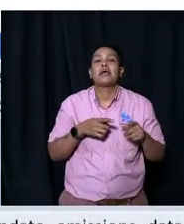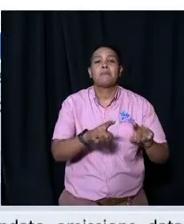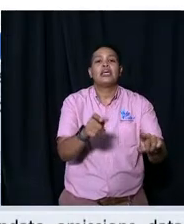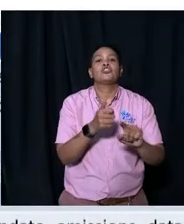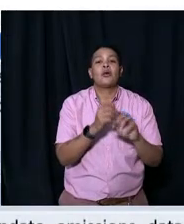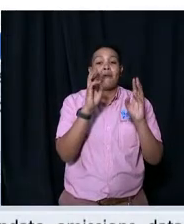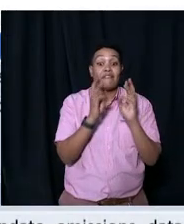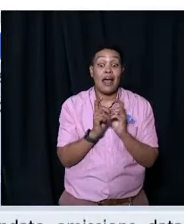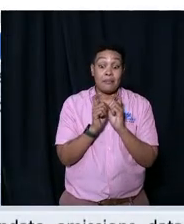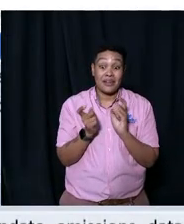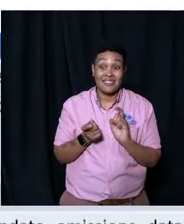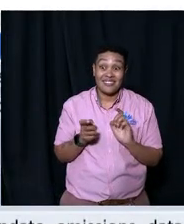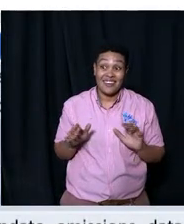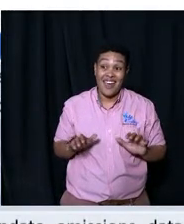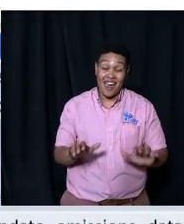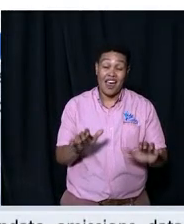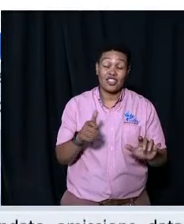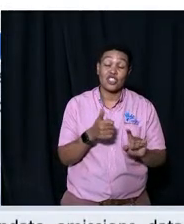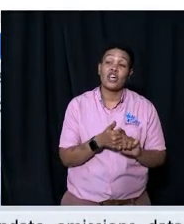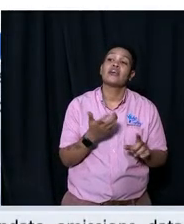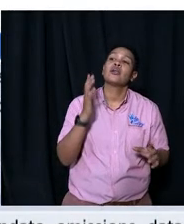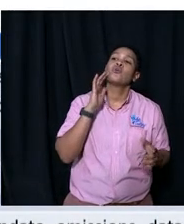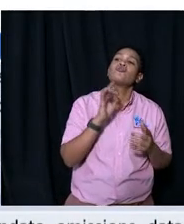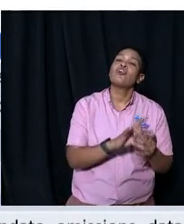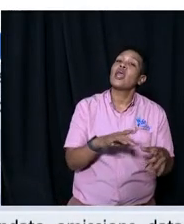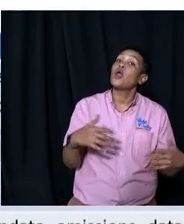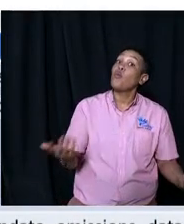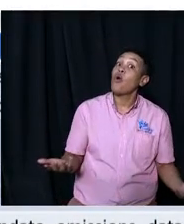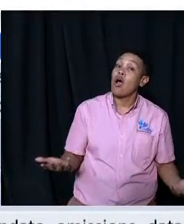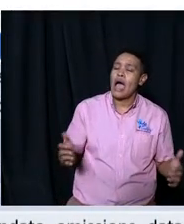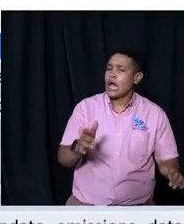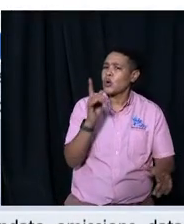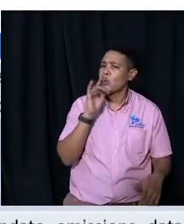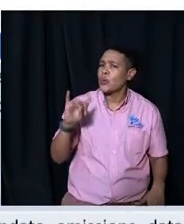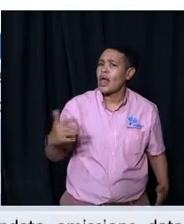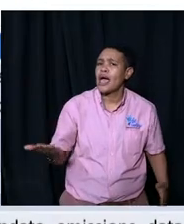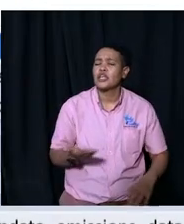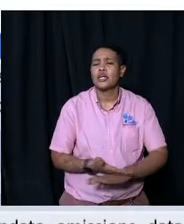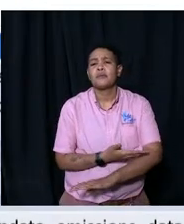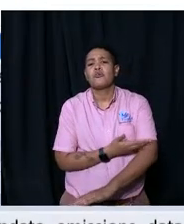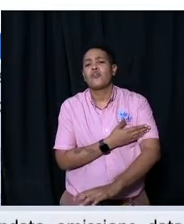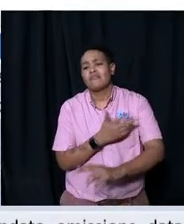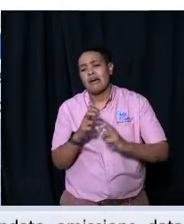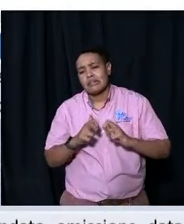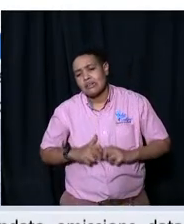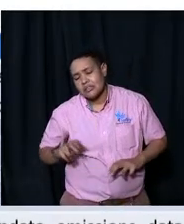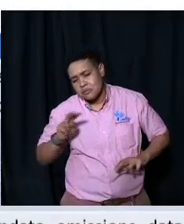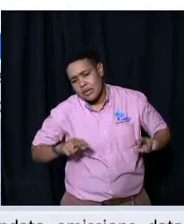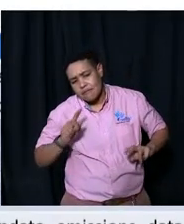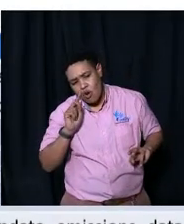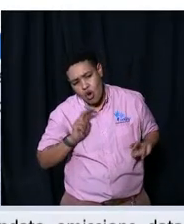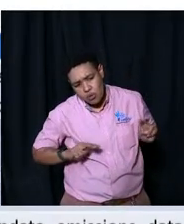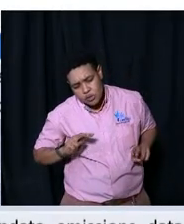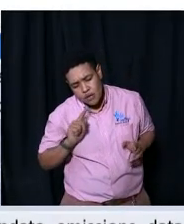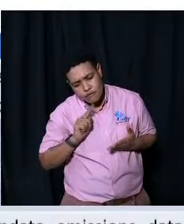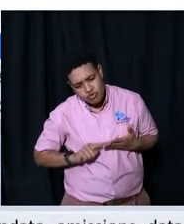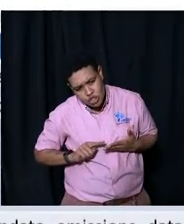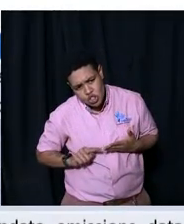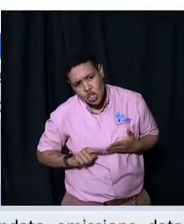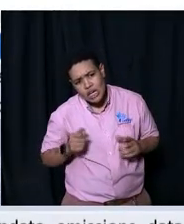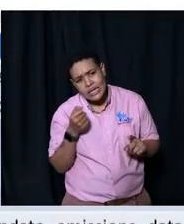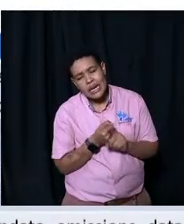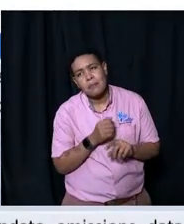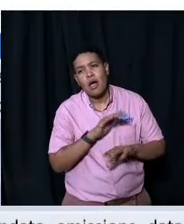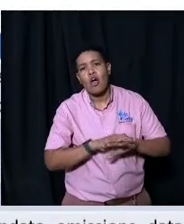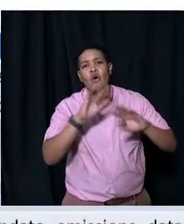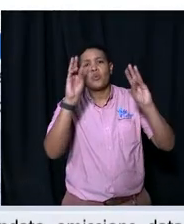climate action. And the related action would be to improve the assessment tools for observing and researching the impacts